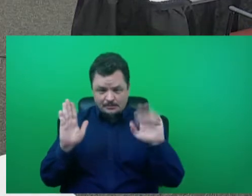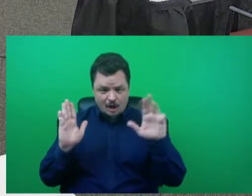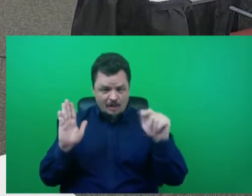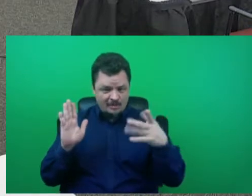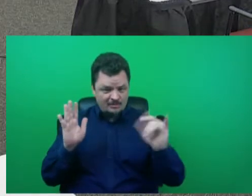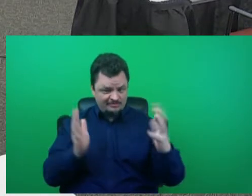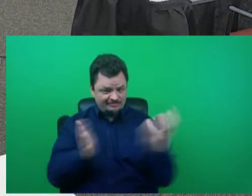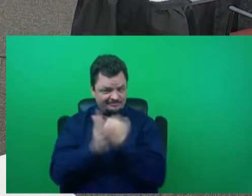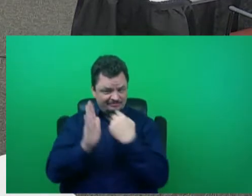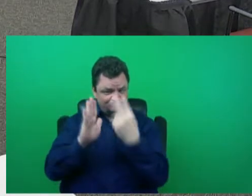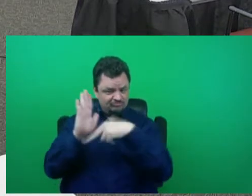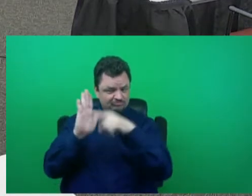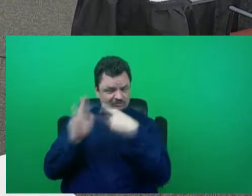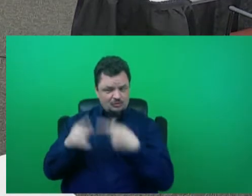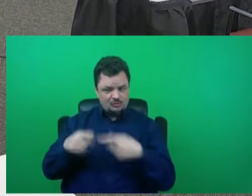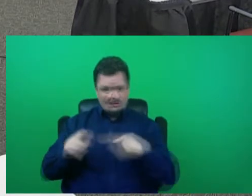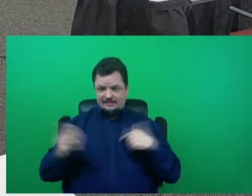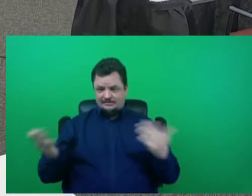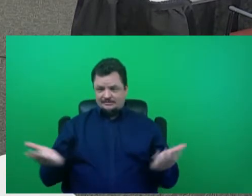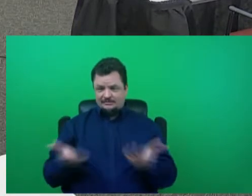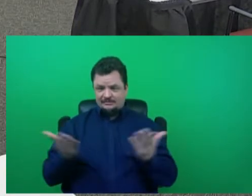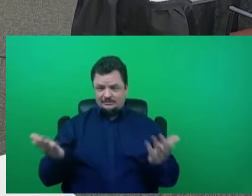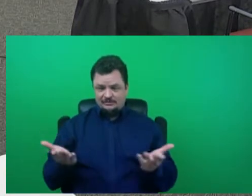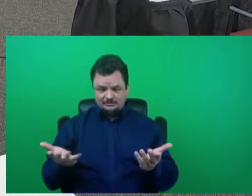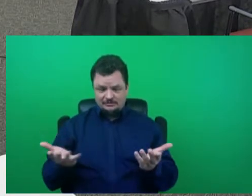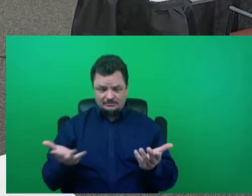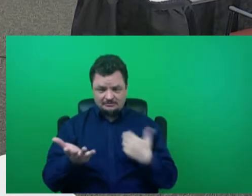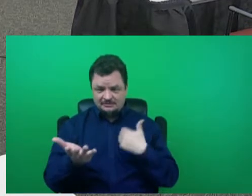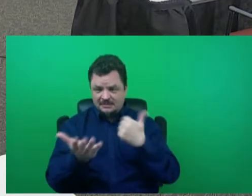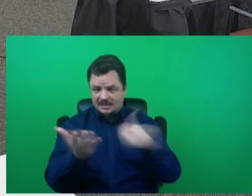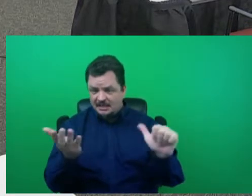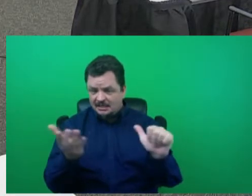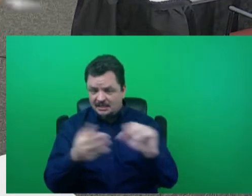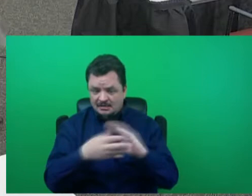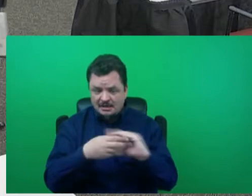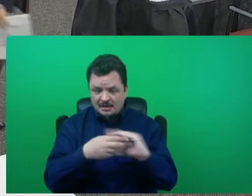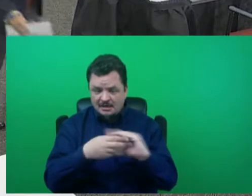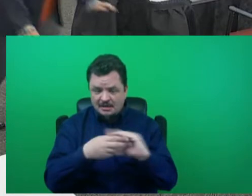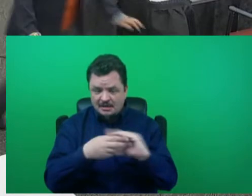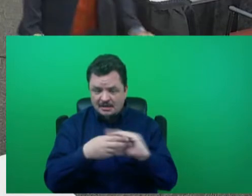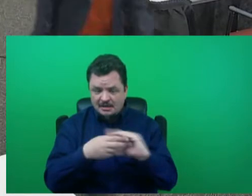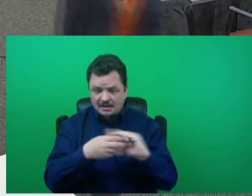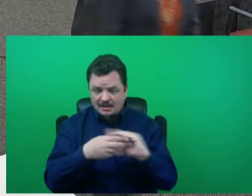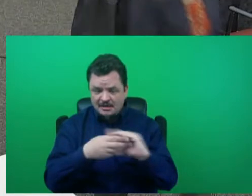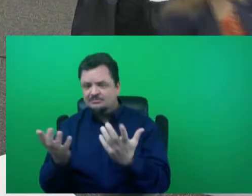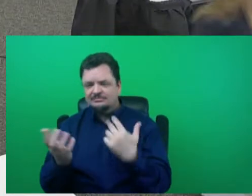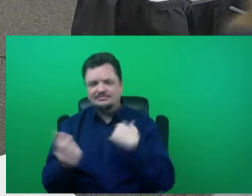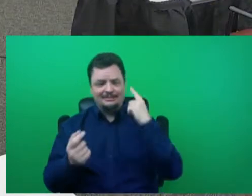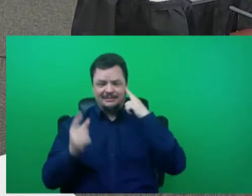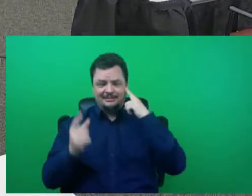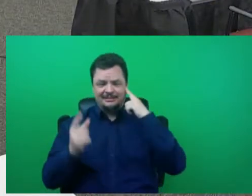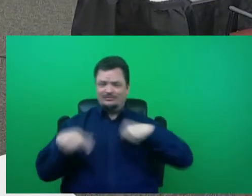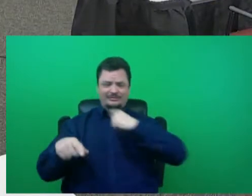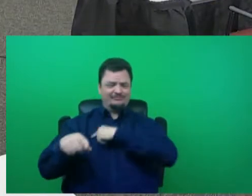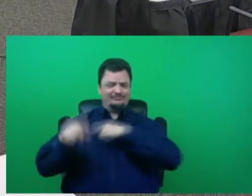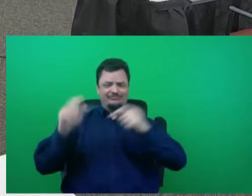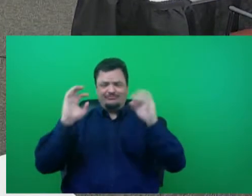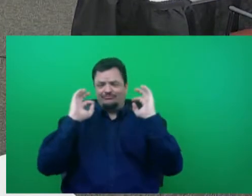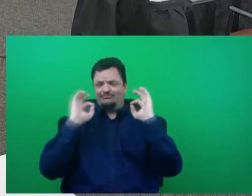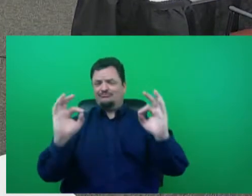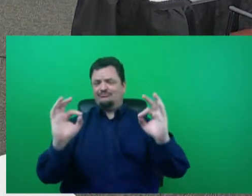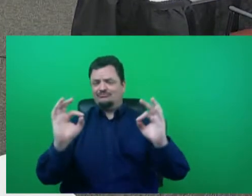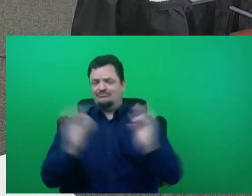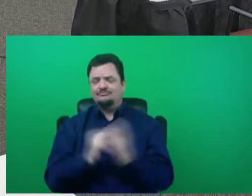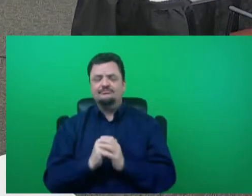Great. Okay, I think we're good. Thank you. Okay, next is